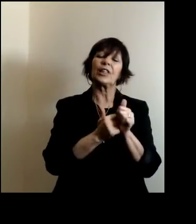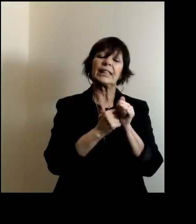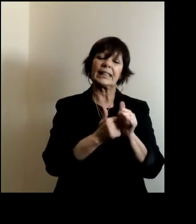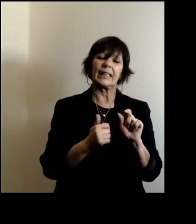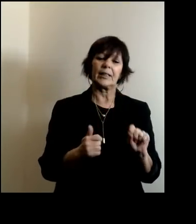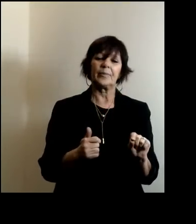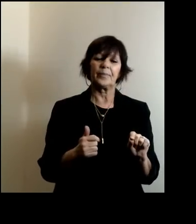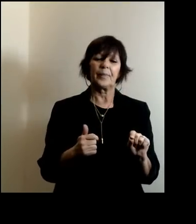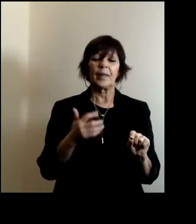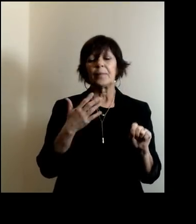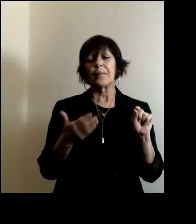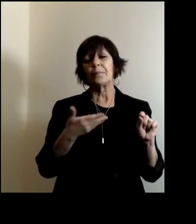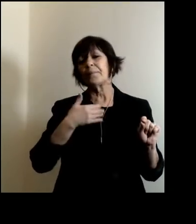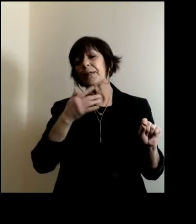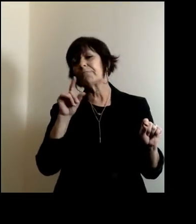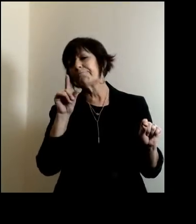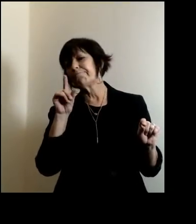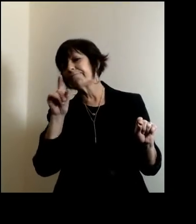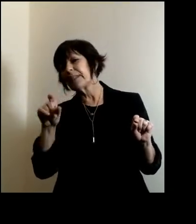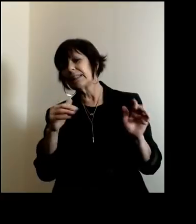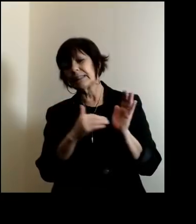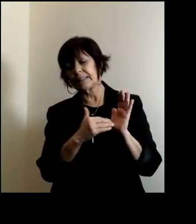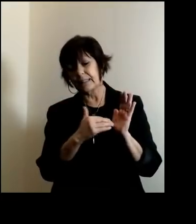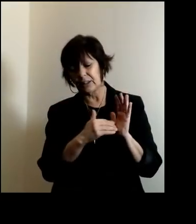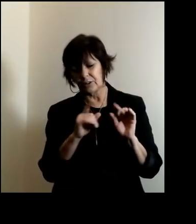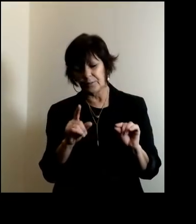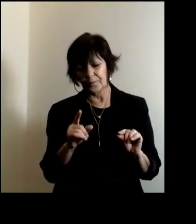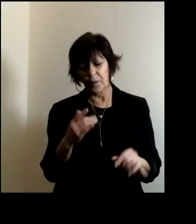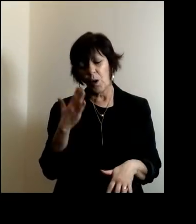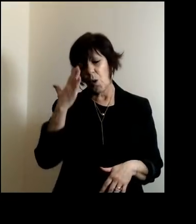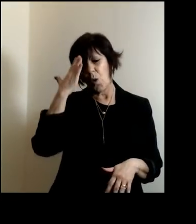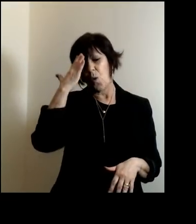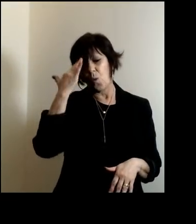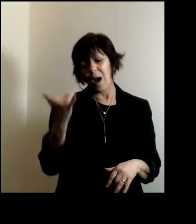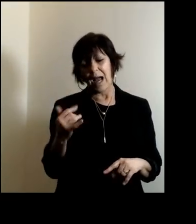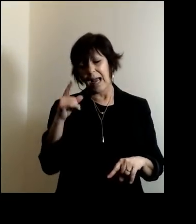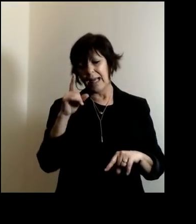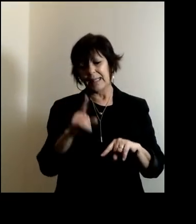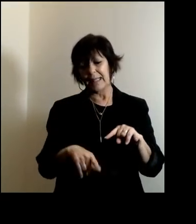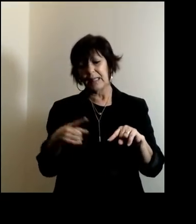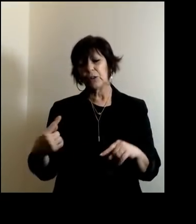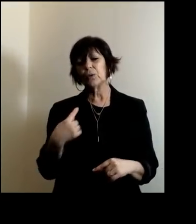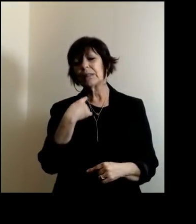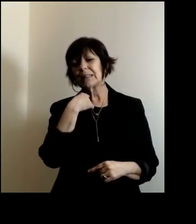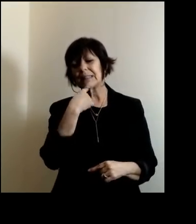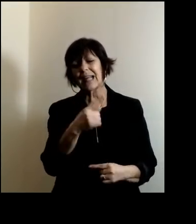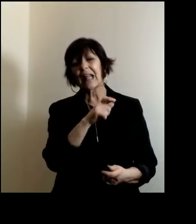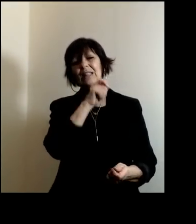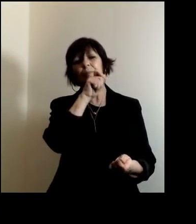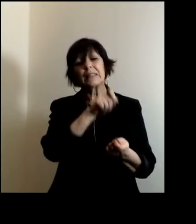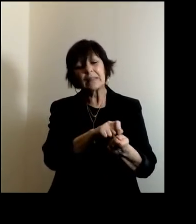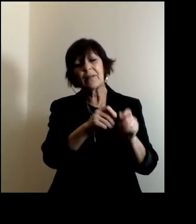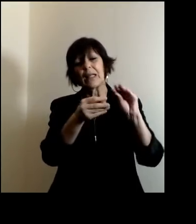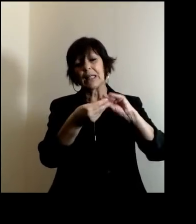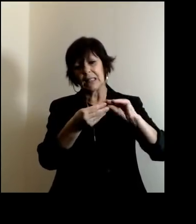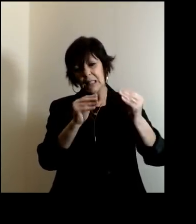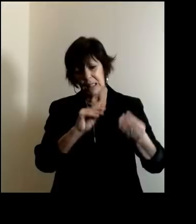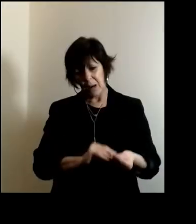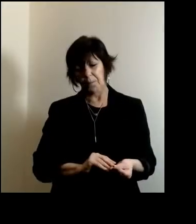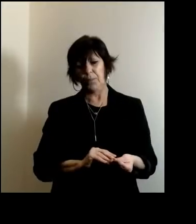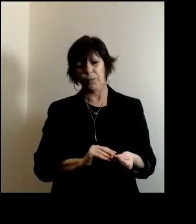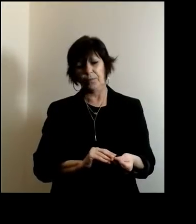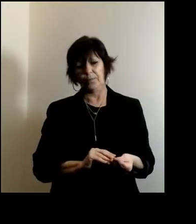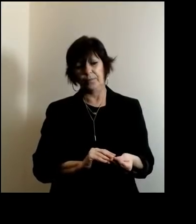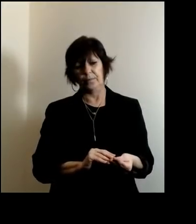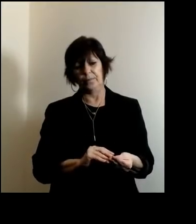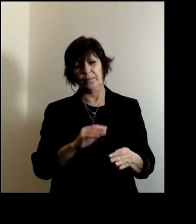better question for the health commissioner. Why can't you release specific data on whether